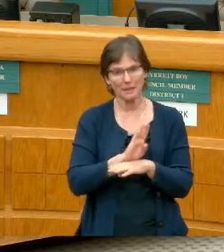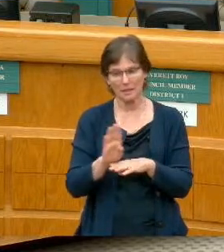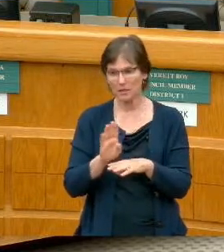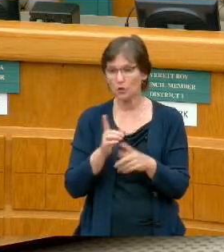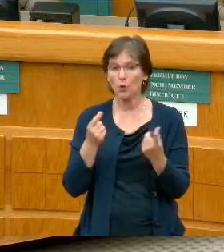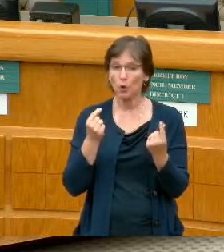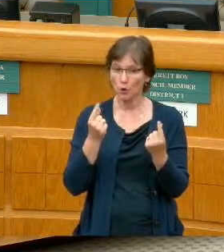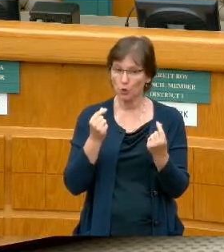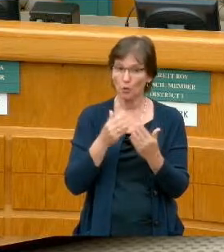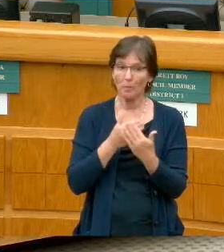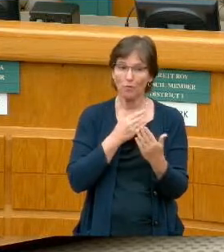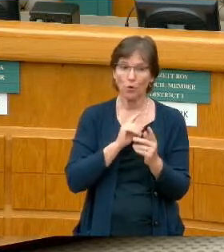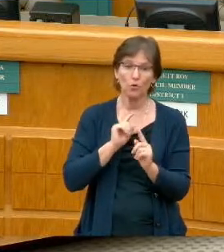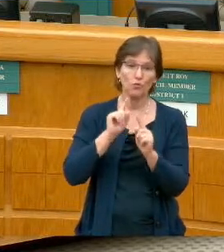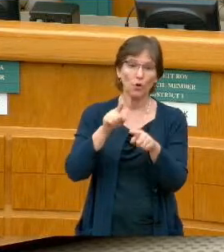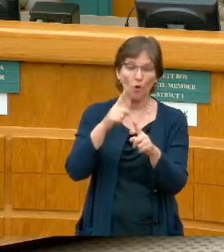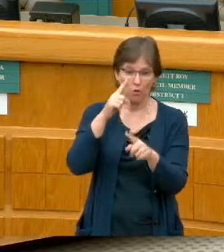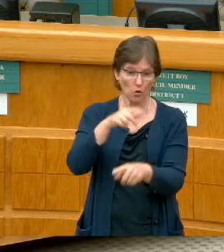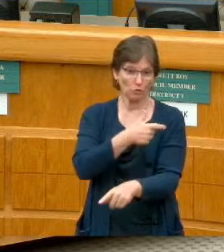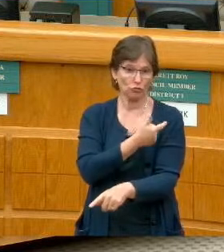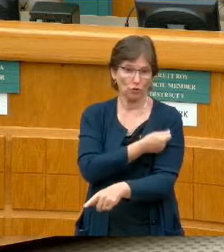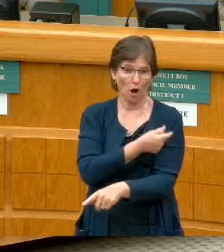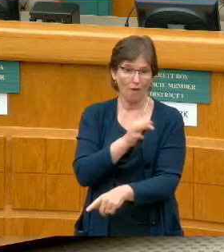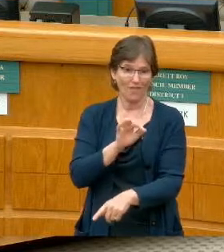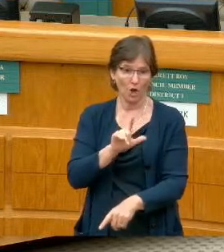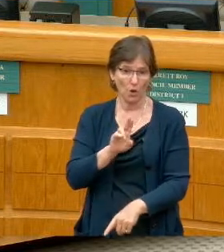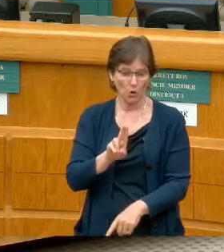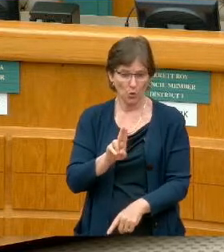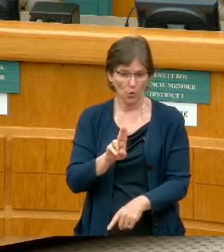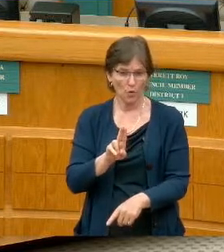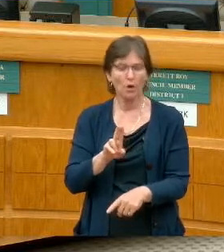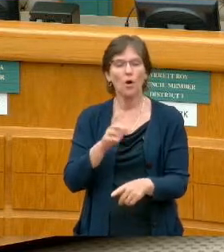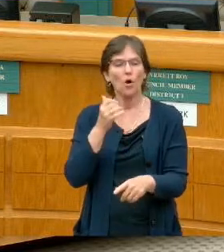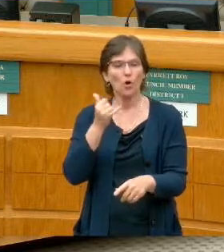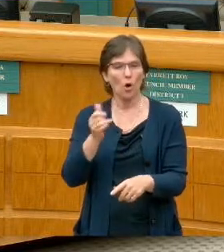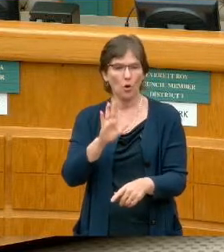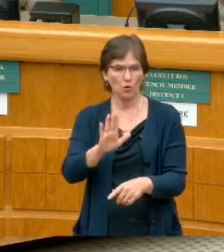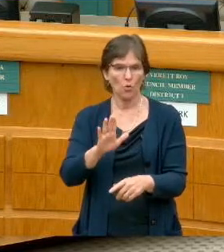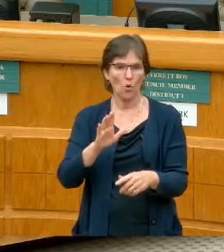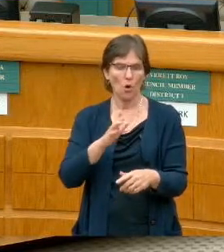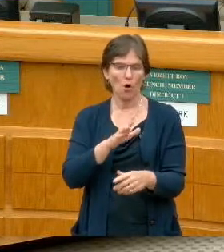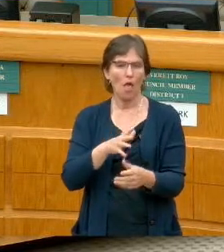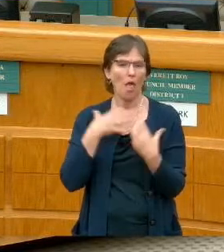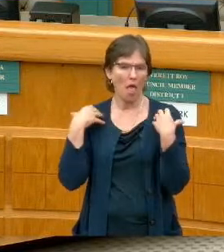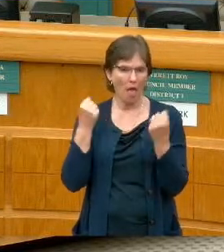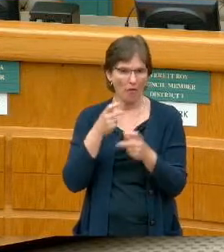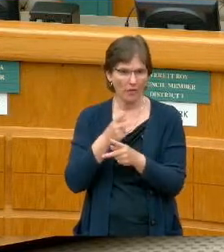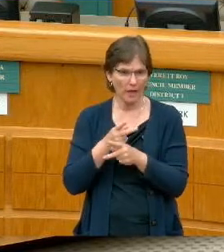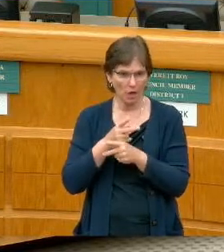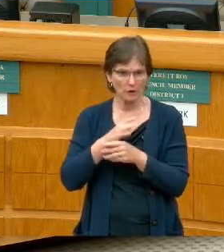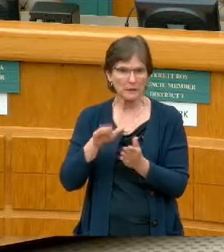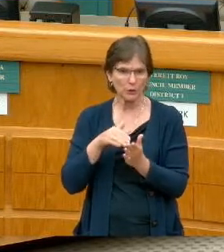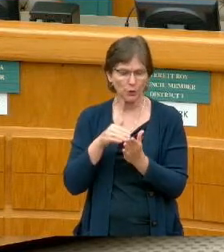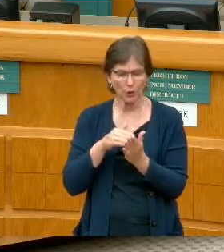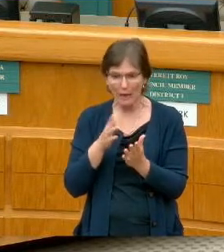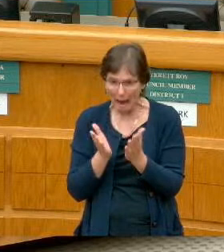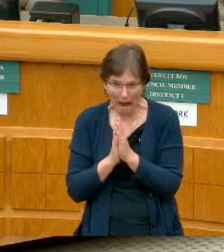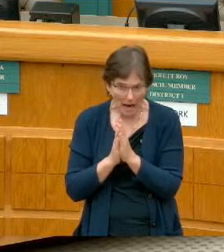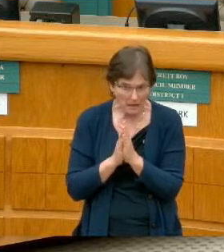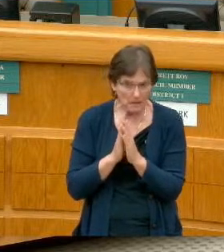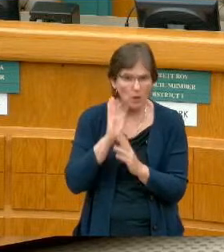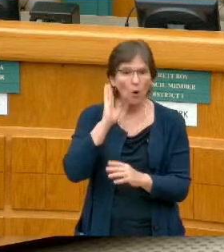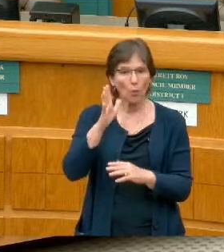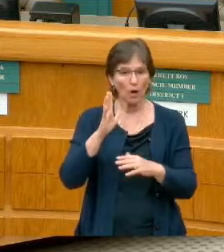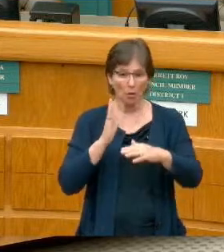provider and or pharmacy to find out how they will be administering the flu vaccine, if it'll be via walk-in or via